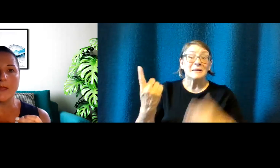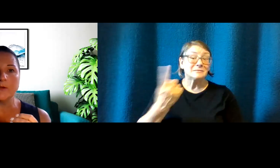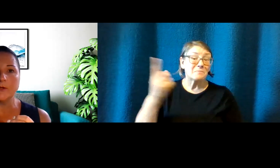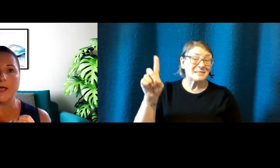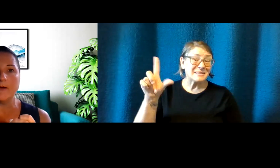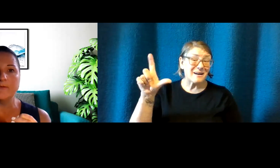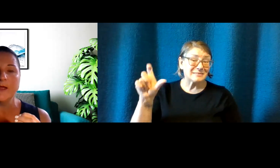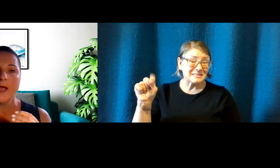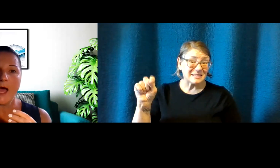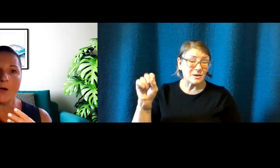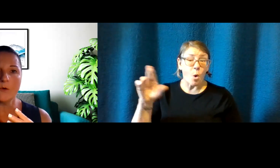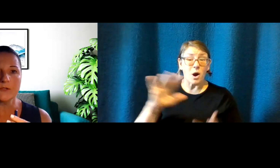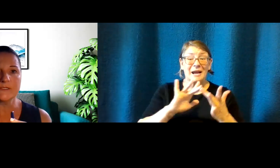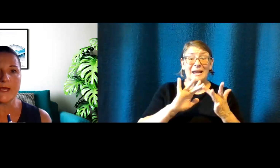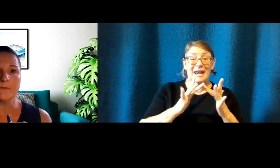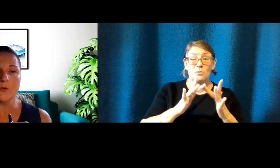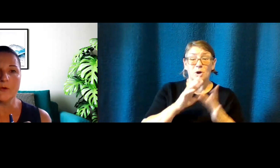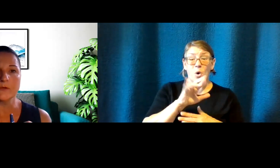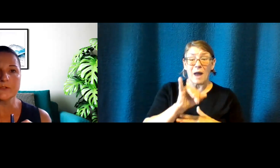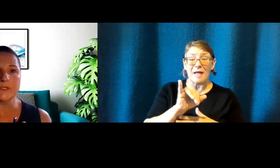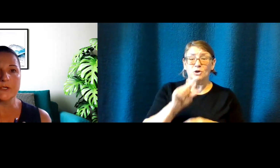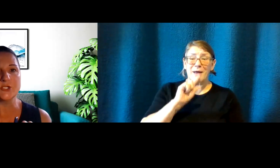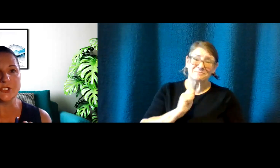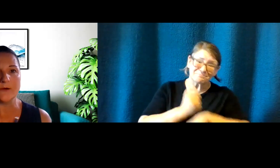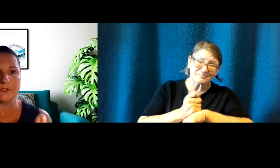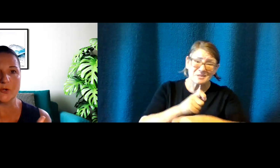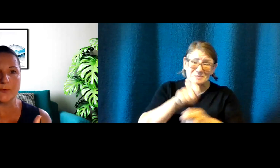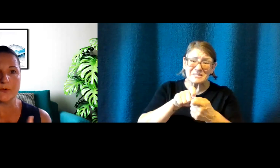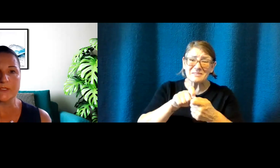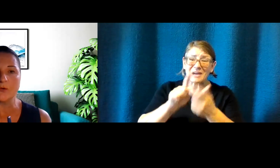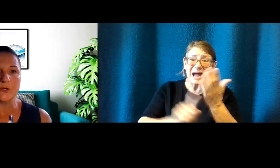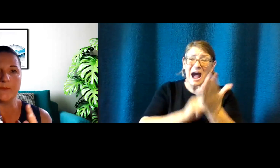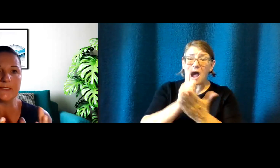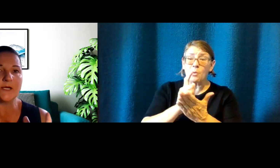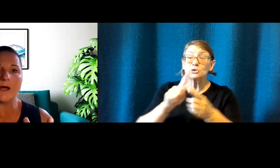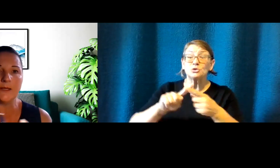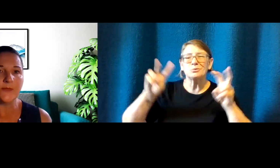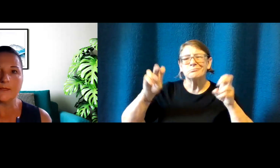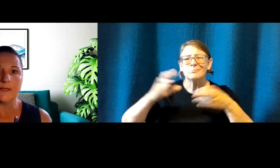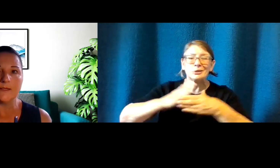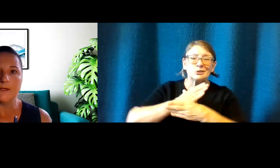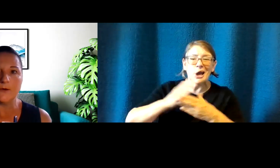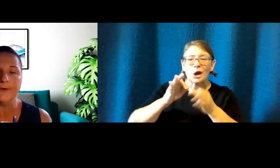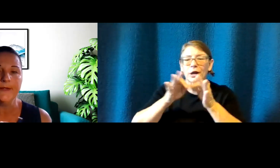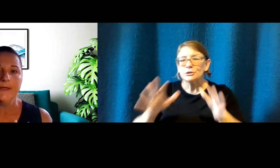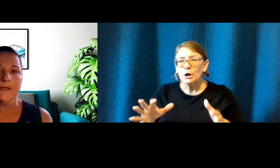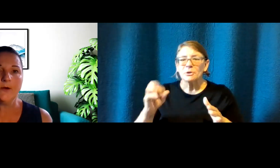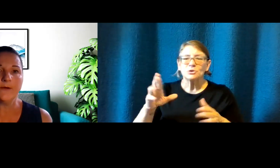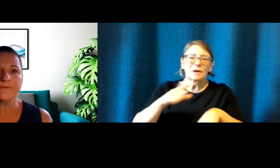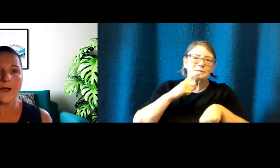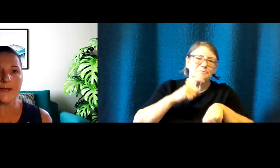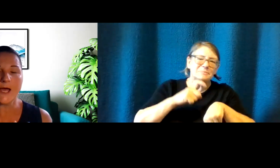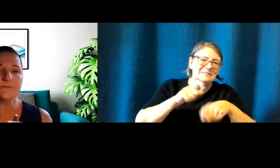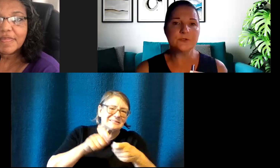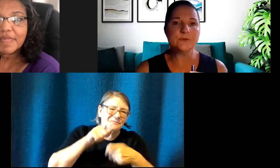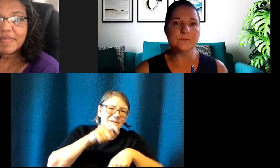Network Rhode Island could have hours that employers, they could share interpreters, or there could be a time that, like,